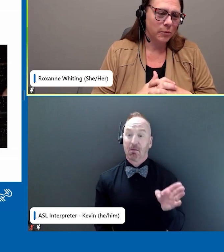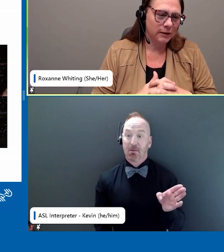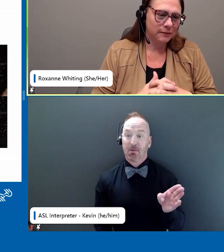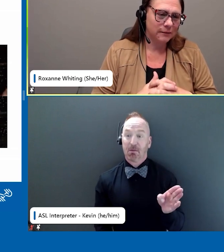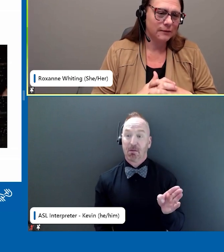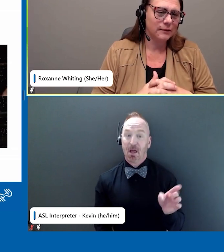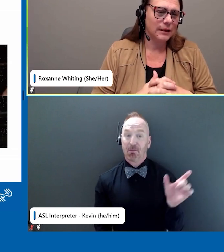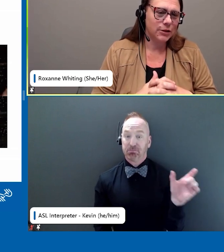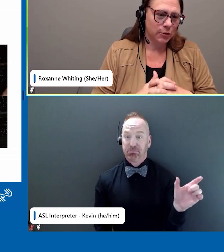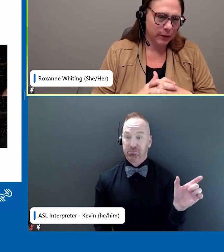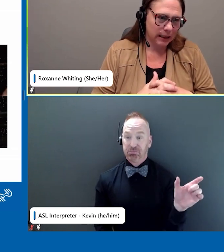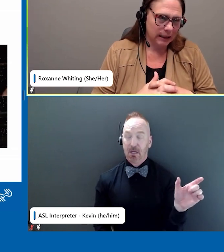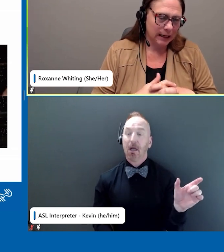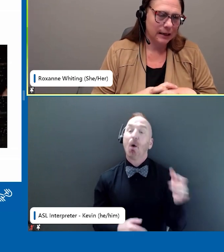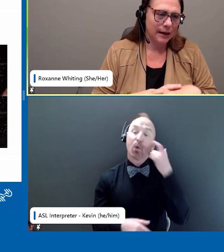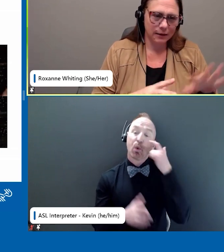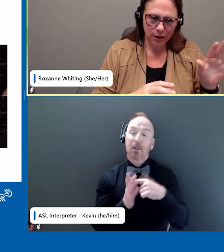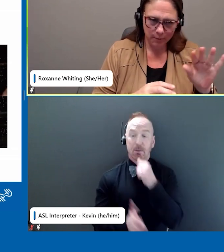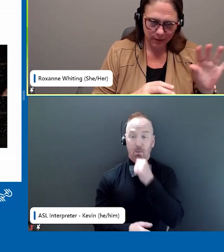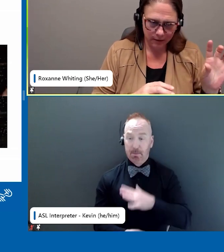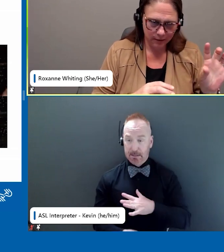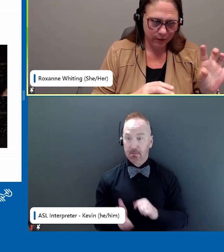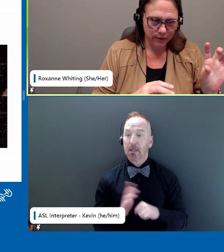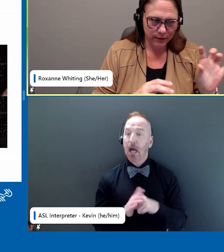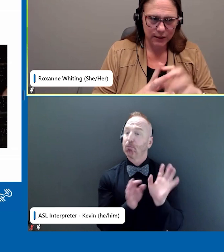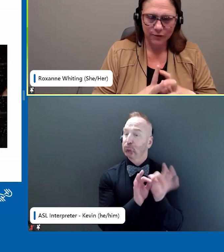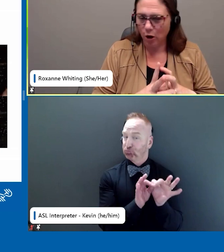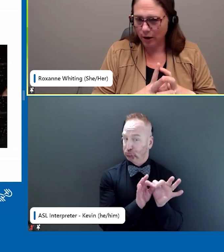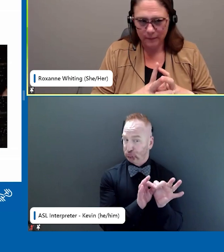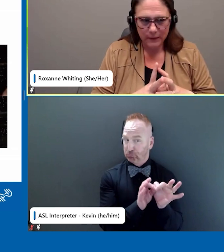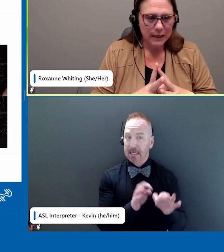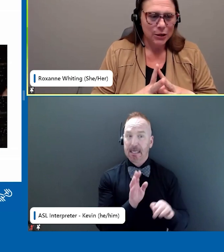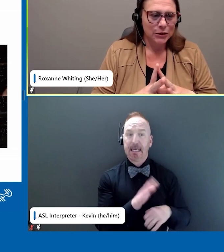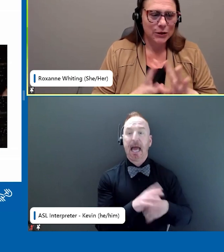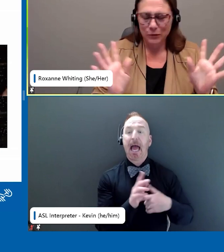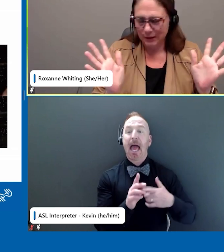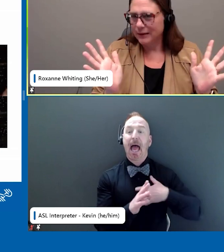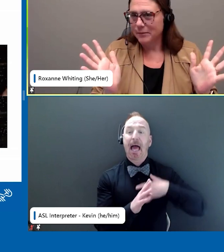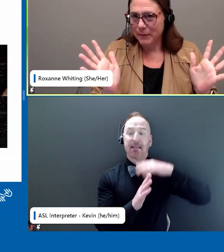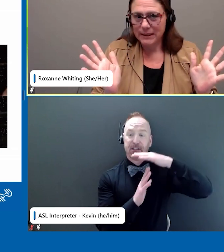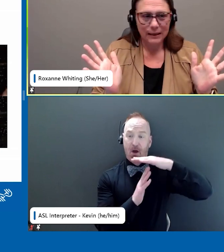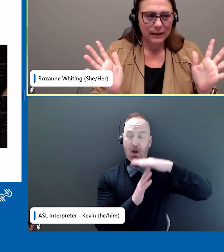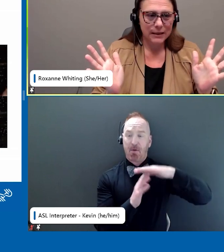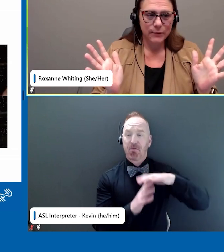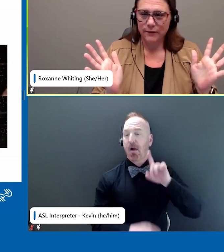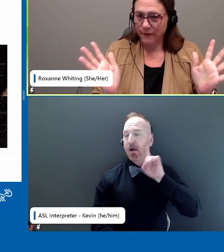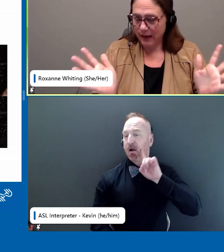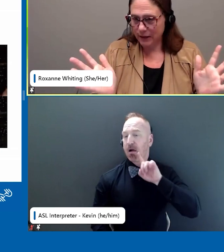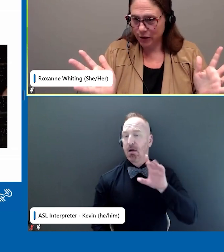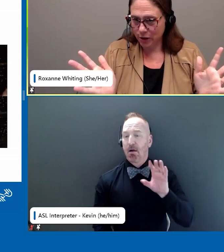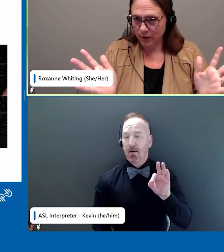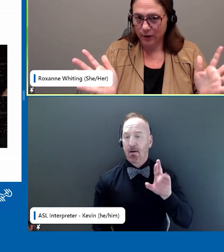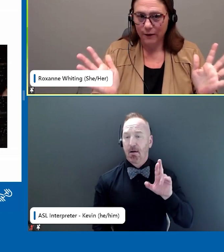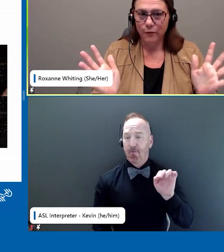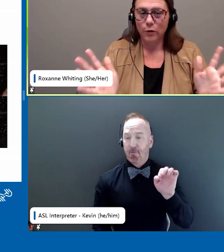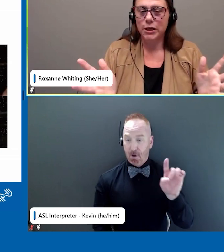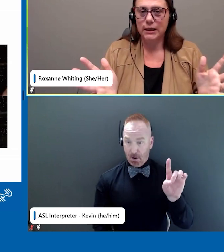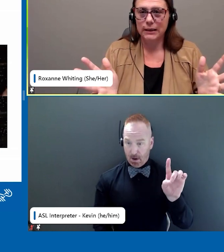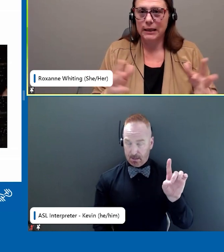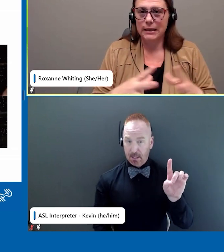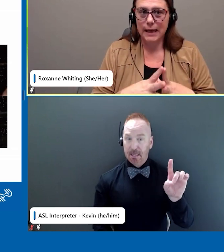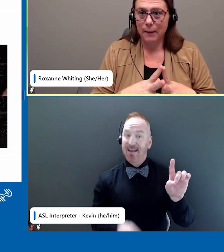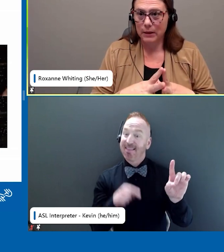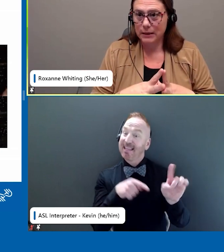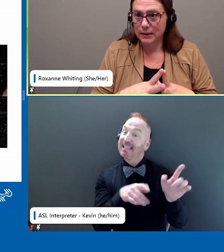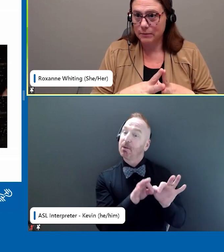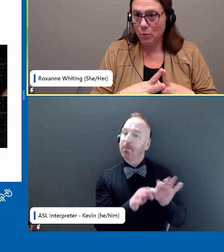a woman interpreting, and at the top of the window it says fraud. So basically, this was a fake interpreter, and